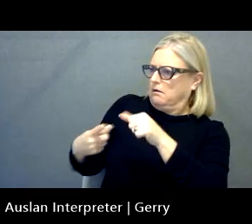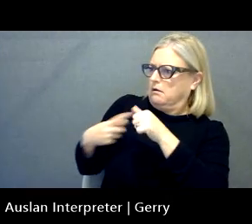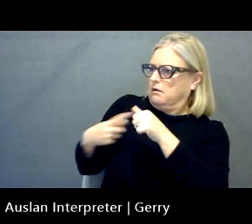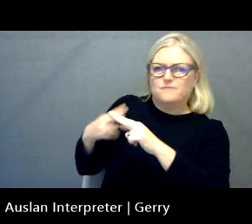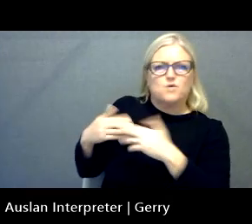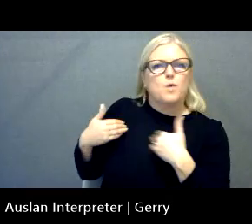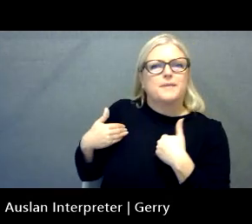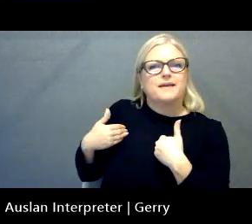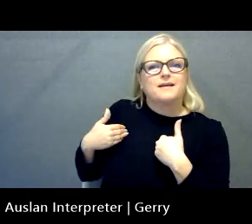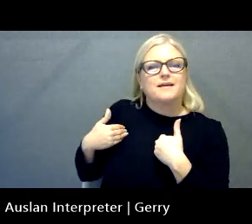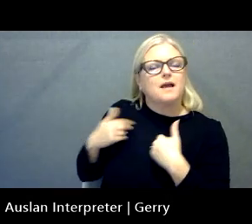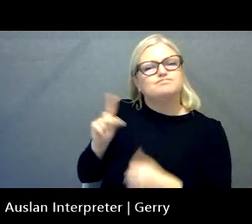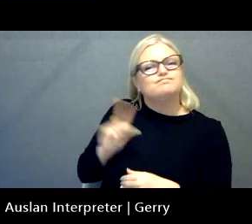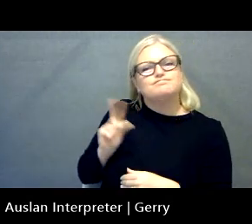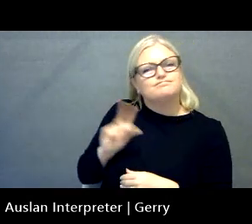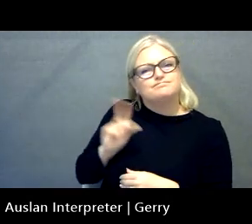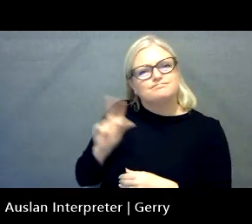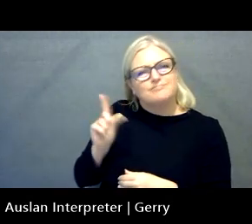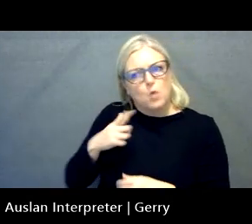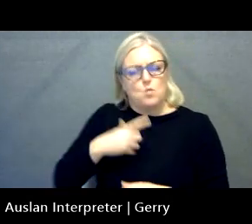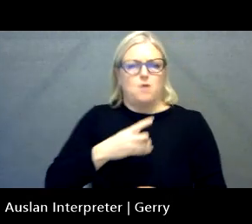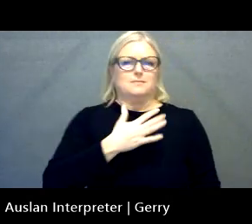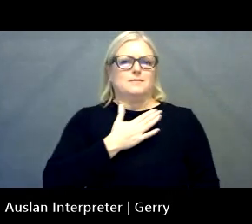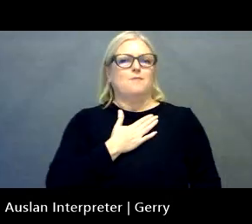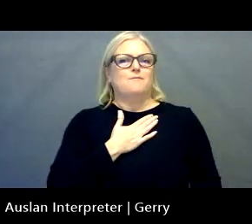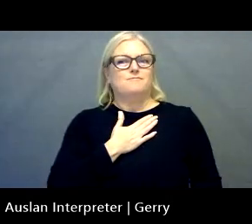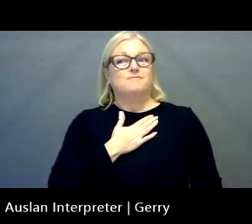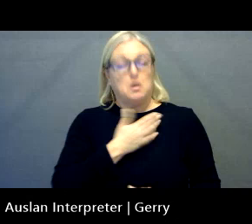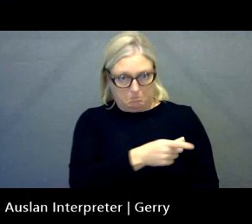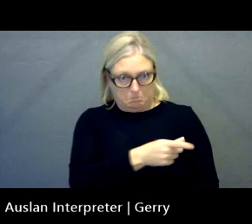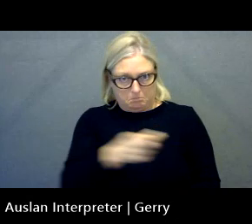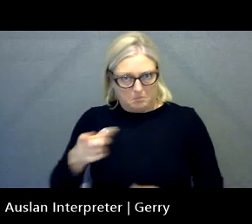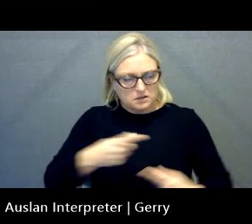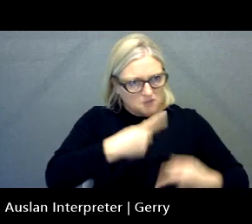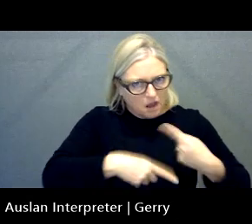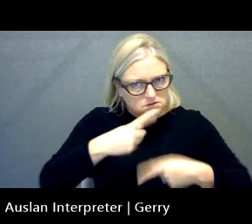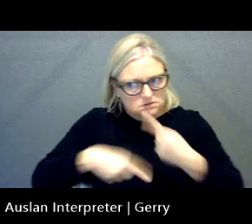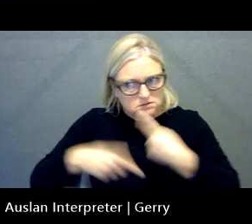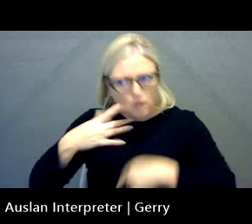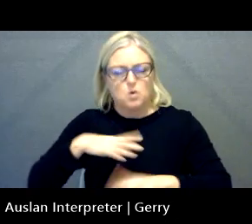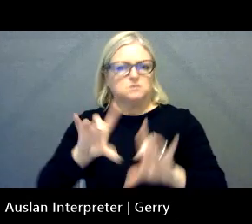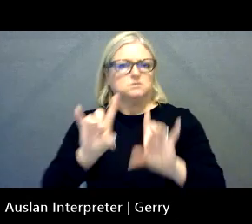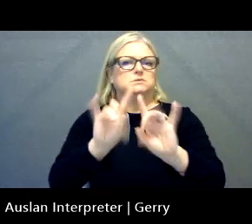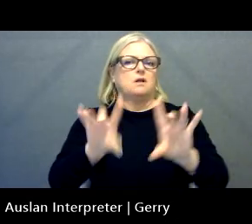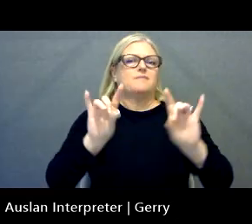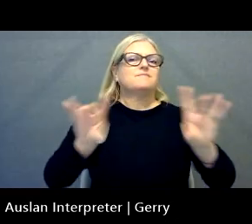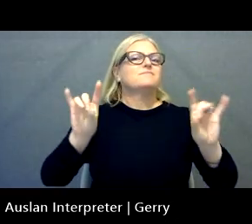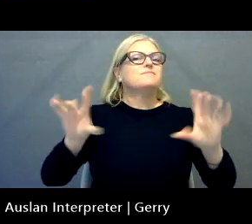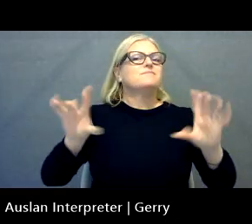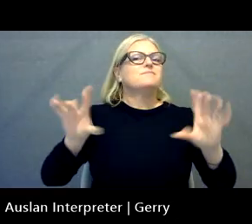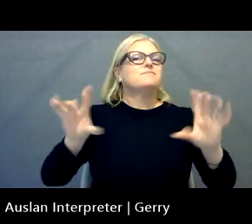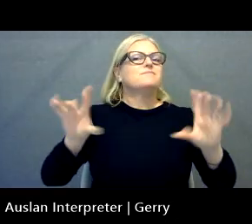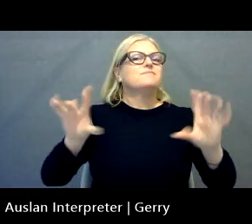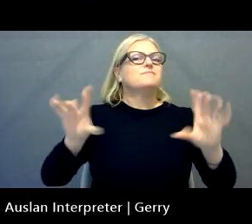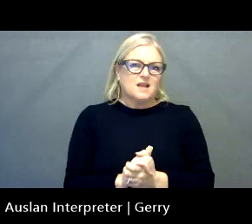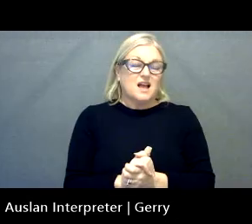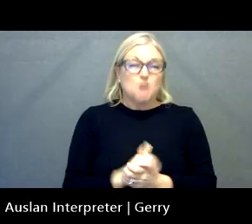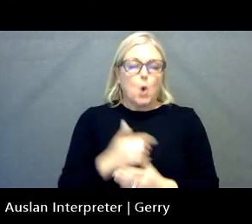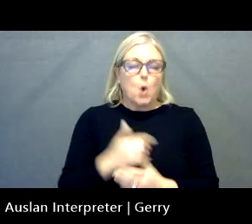of this index, that we really need to continually strive for better ways